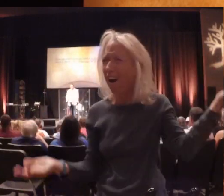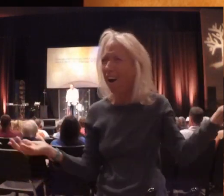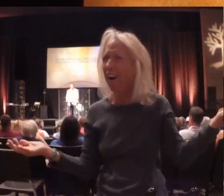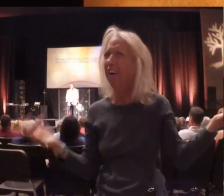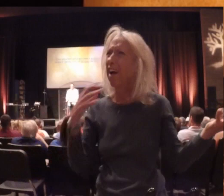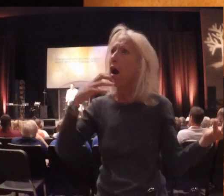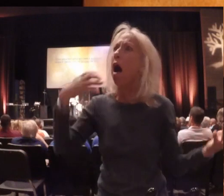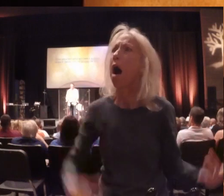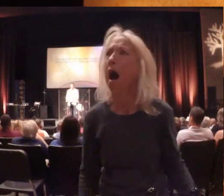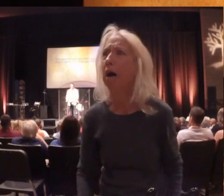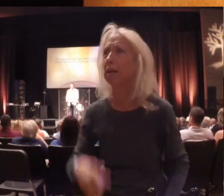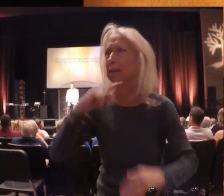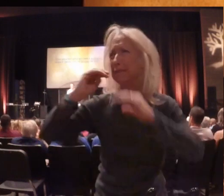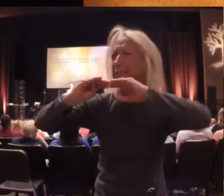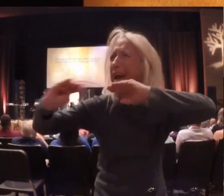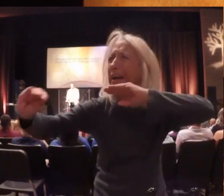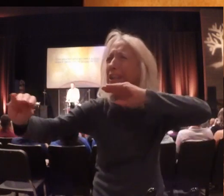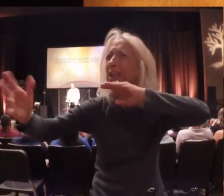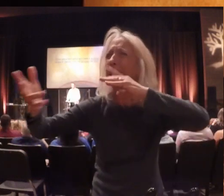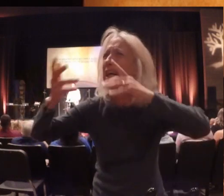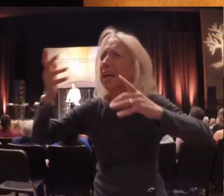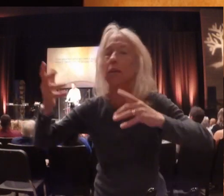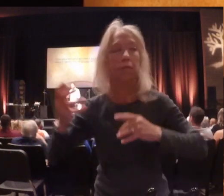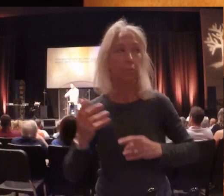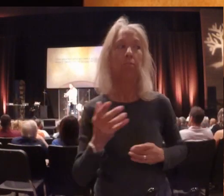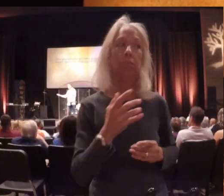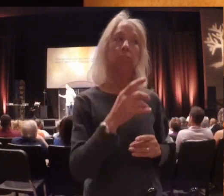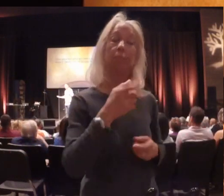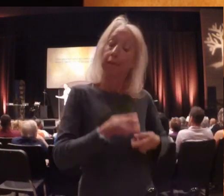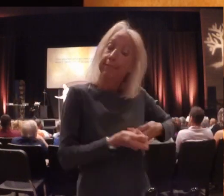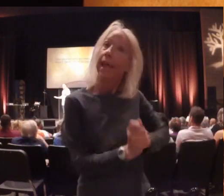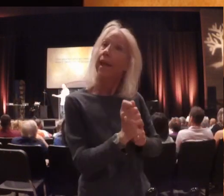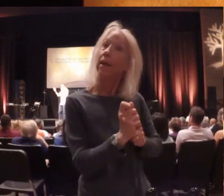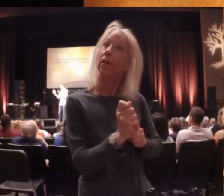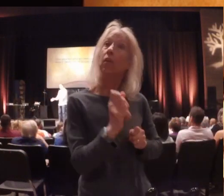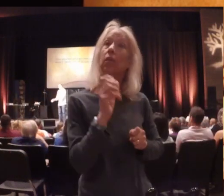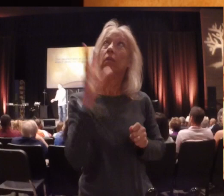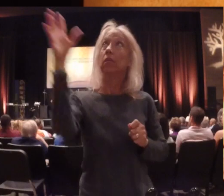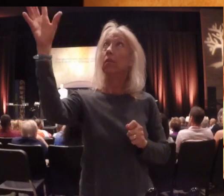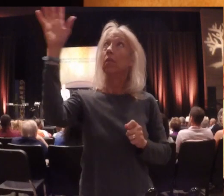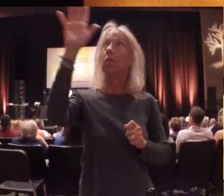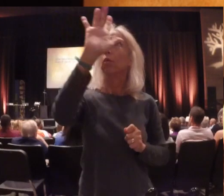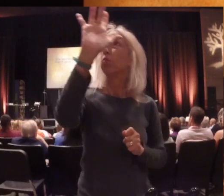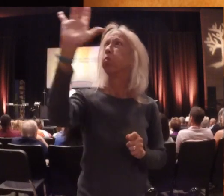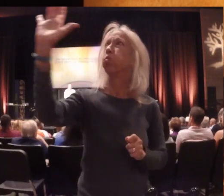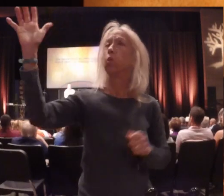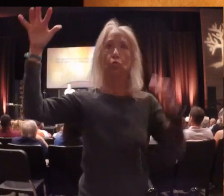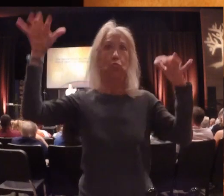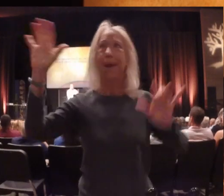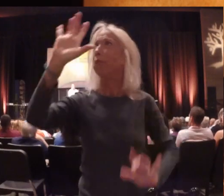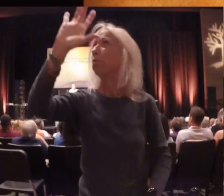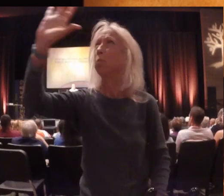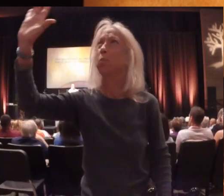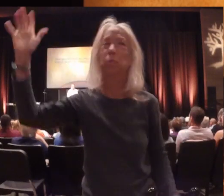hot desert sun, I need you to dig some ditches. There's no sign of rain. We need water. We're dying. And